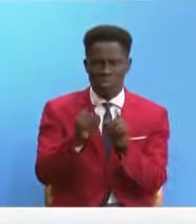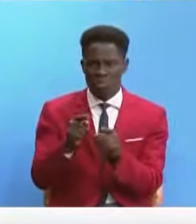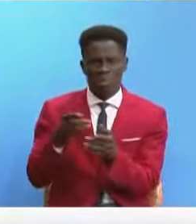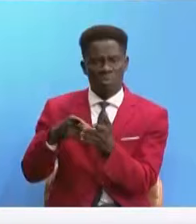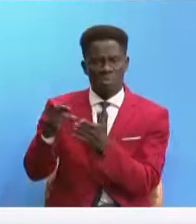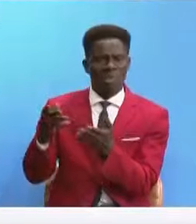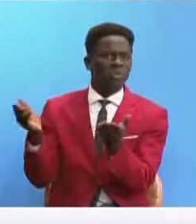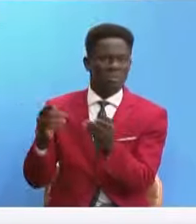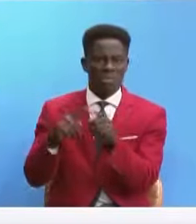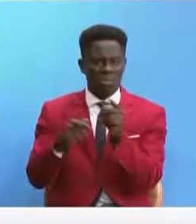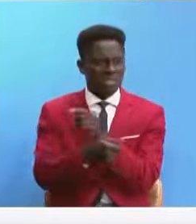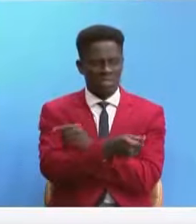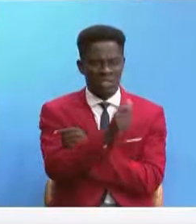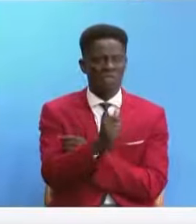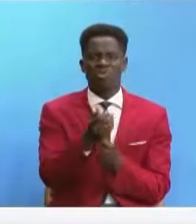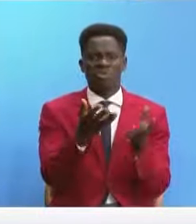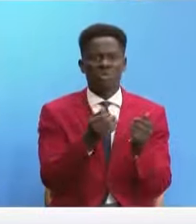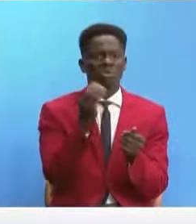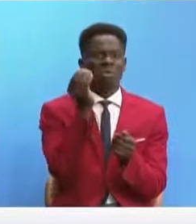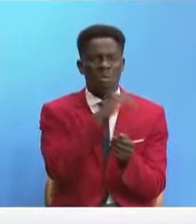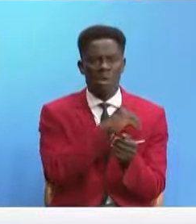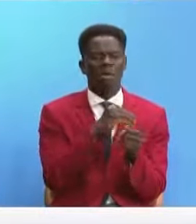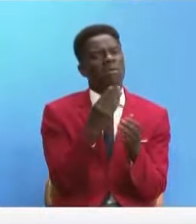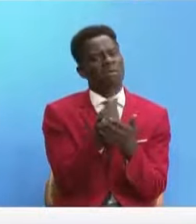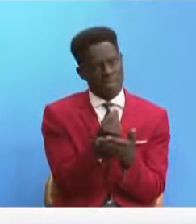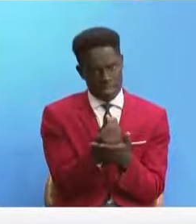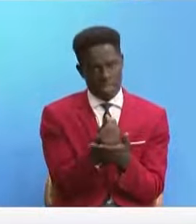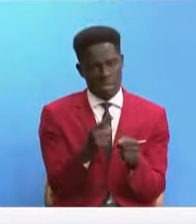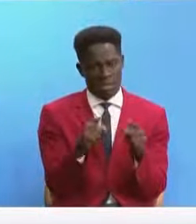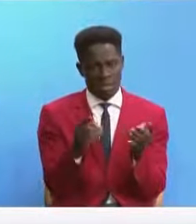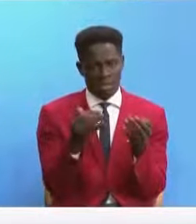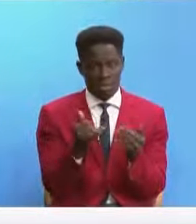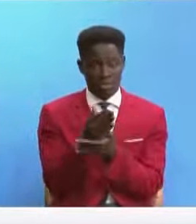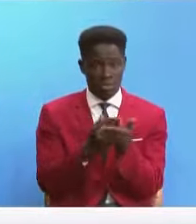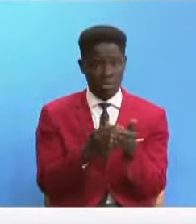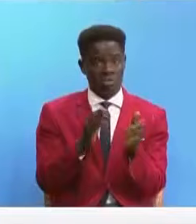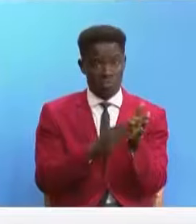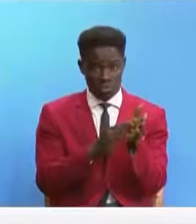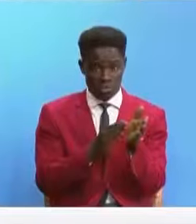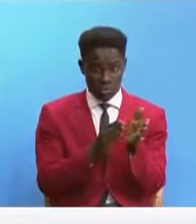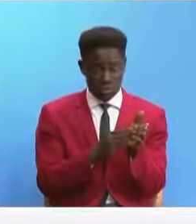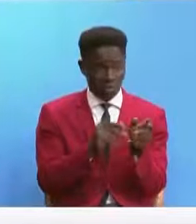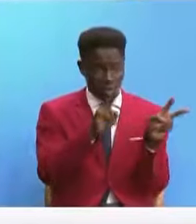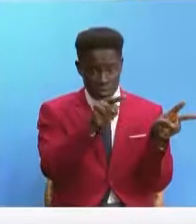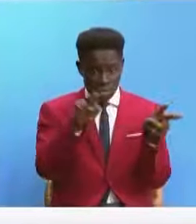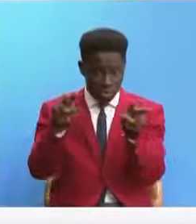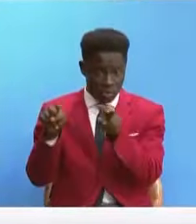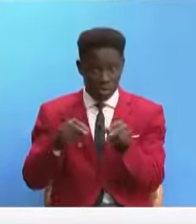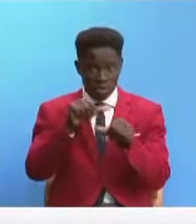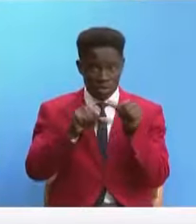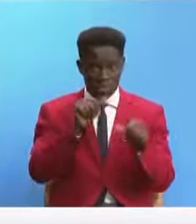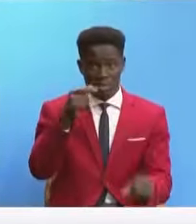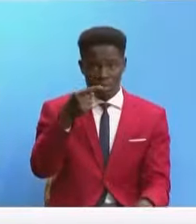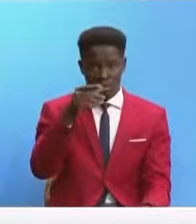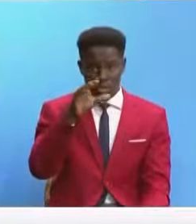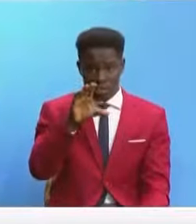personal benefit. Speaking after touring some selected schools to monitor how the general certificate examinations, GCE, are